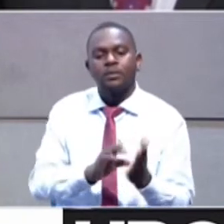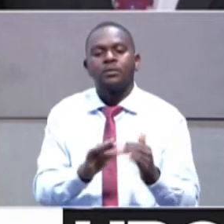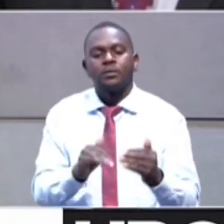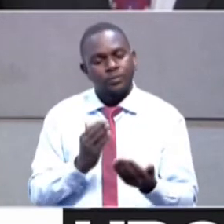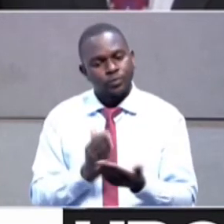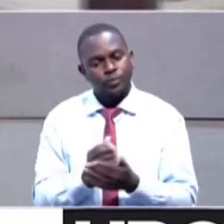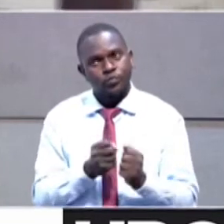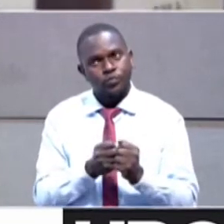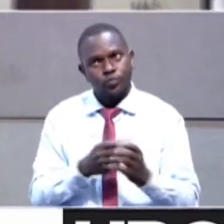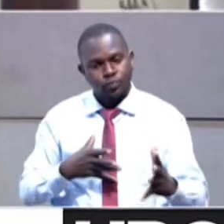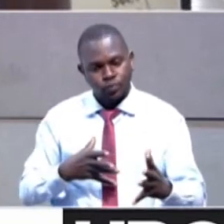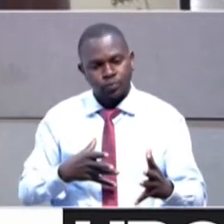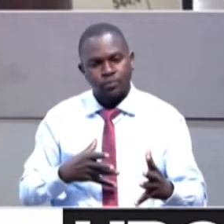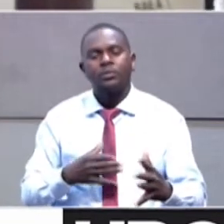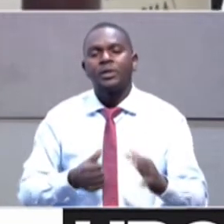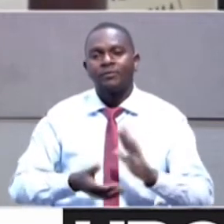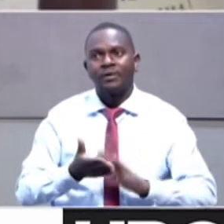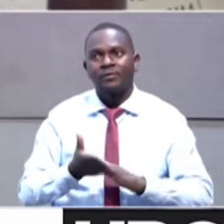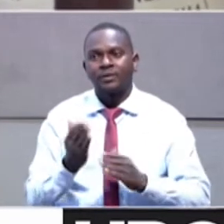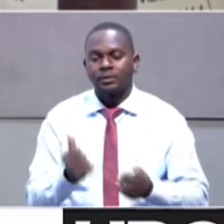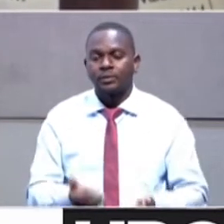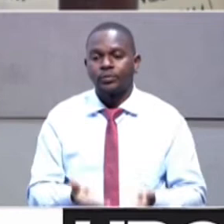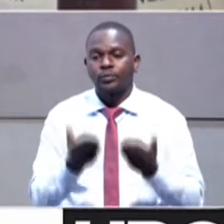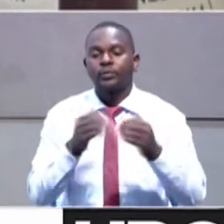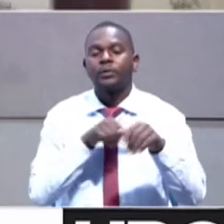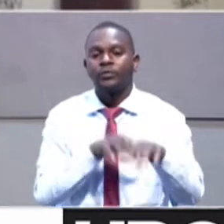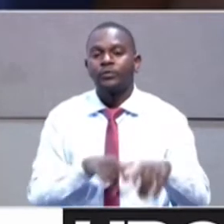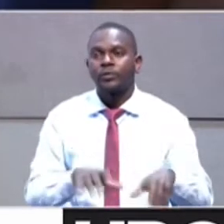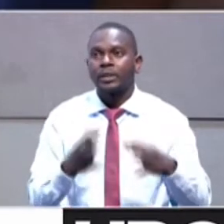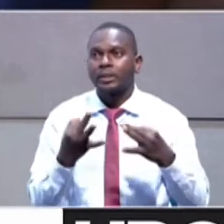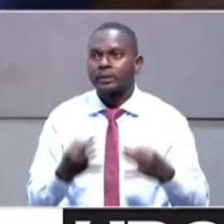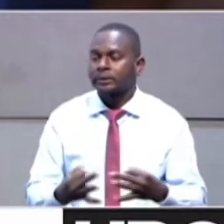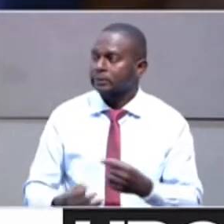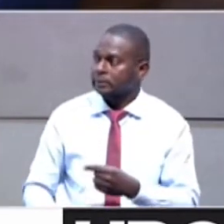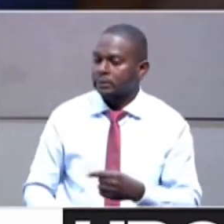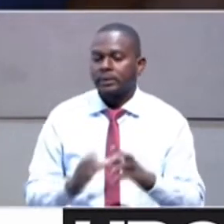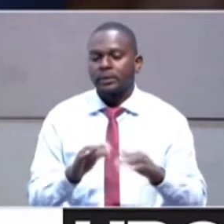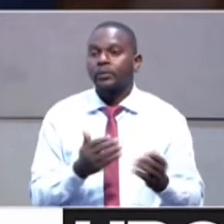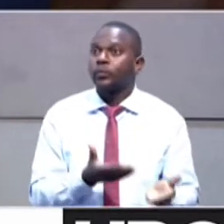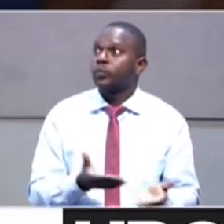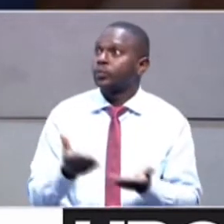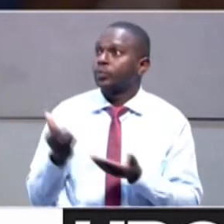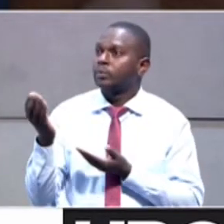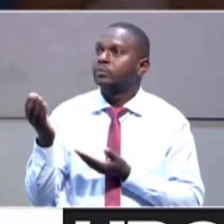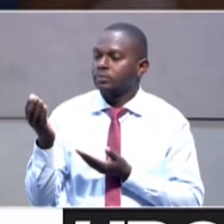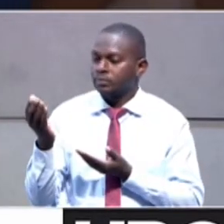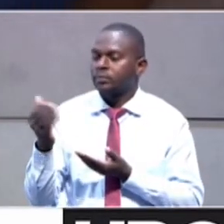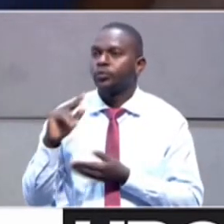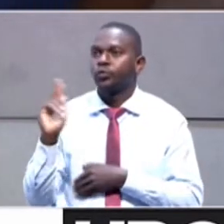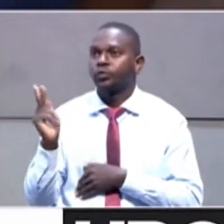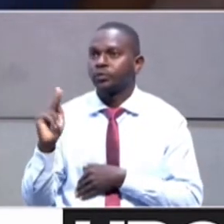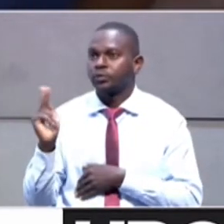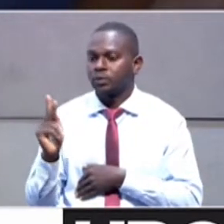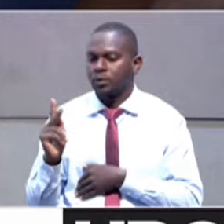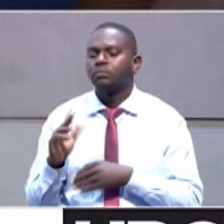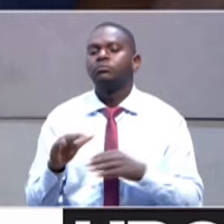to be effective, hence fast improvement in agriculture products. Is that they are now exporting to Kenya,